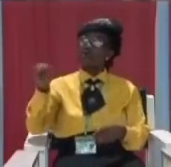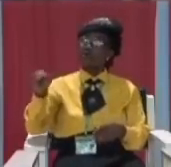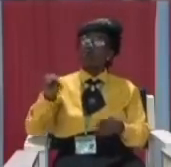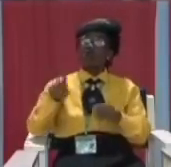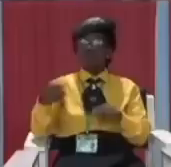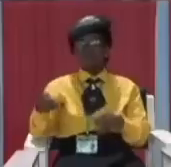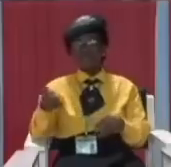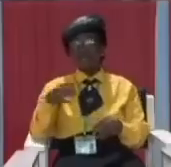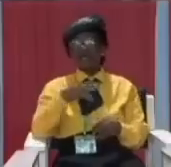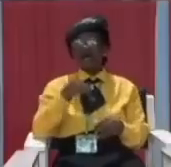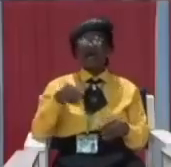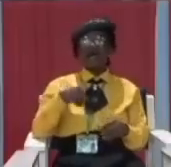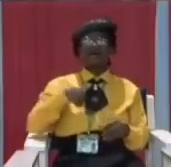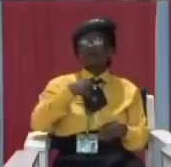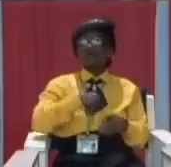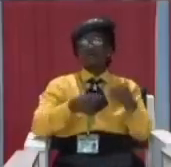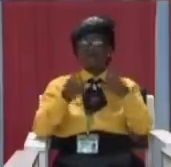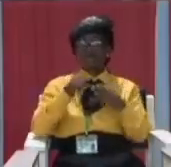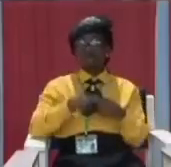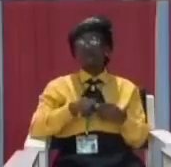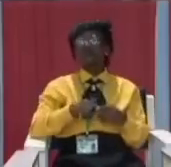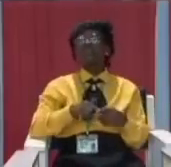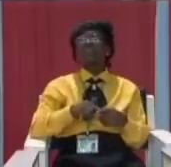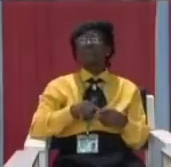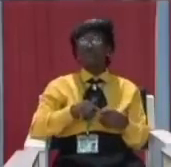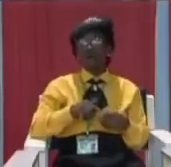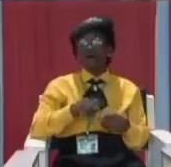And we found Joshua on his face,